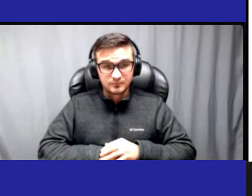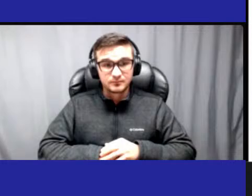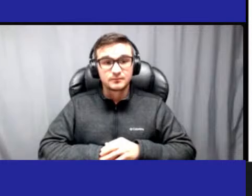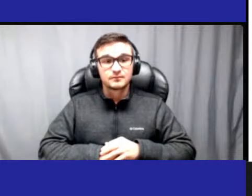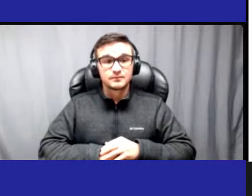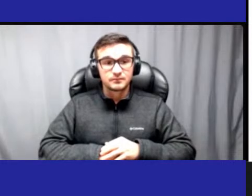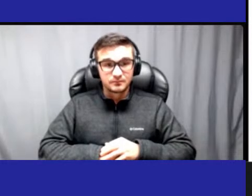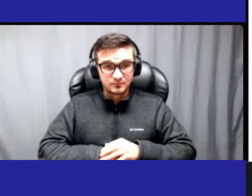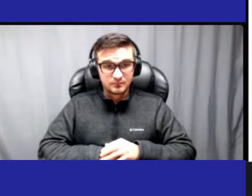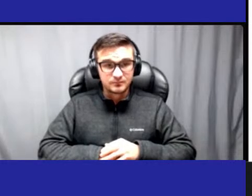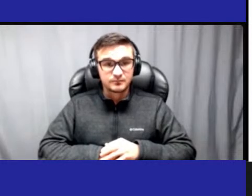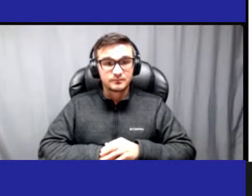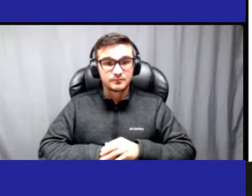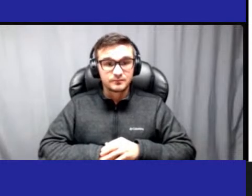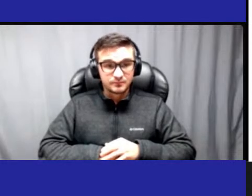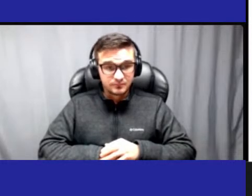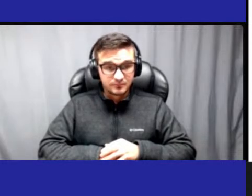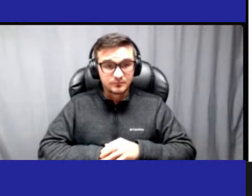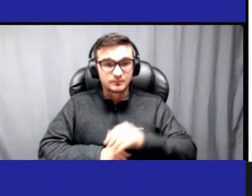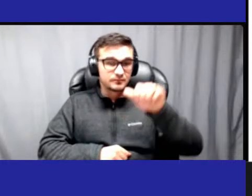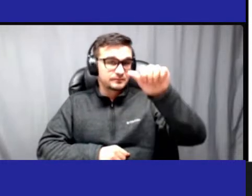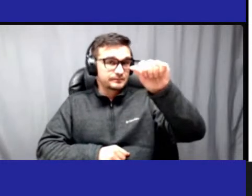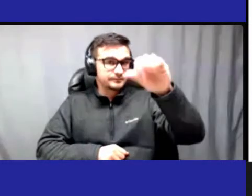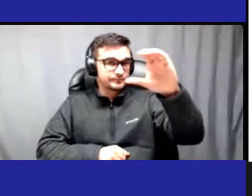Disaster Consulting. Thank you.